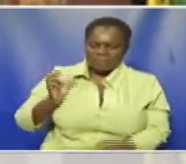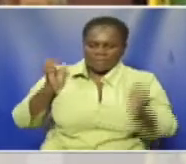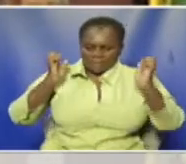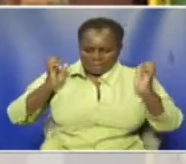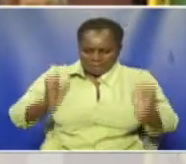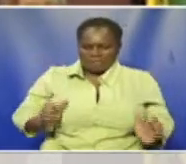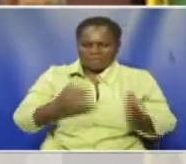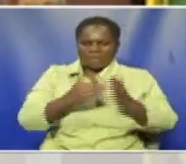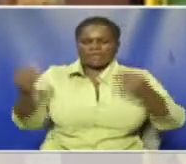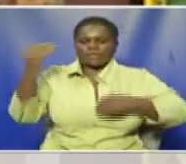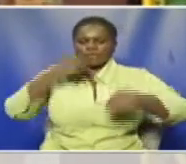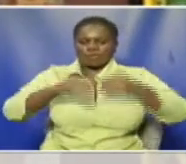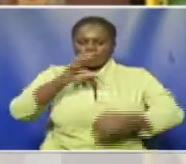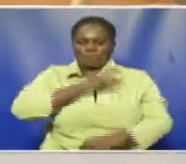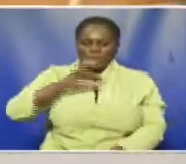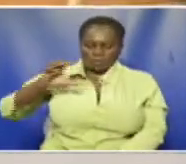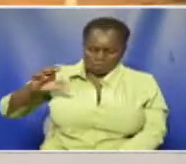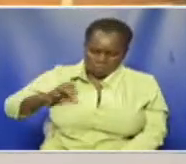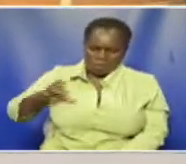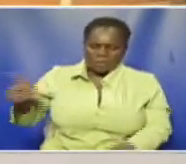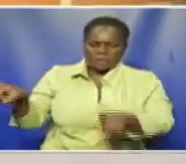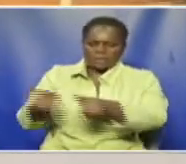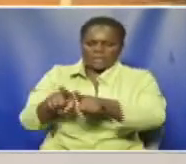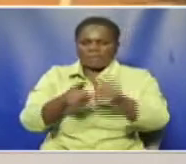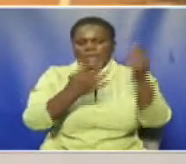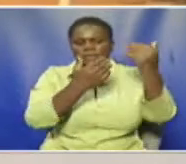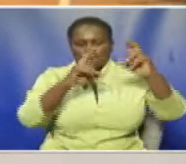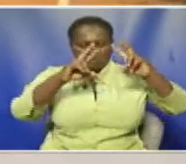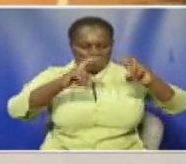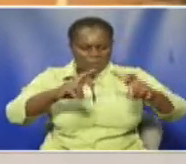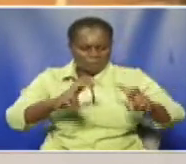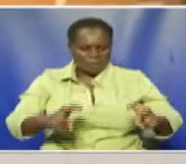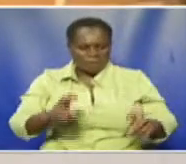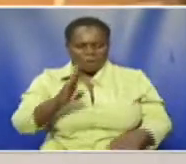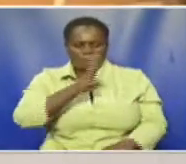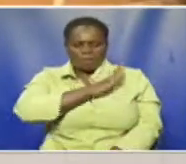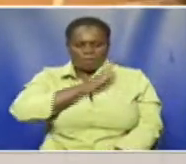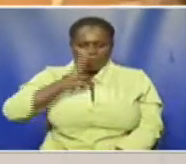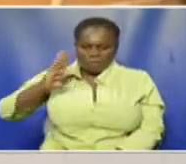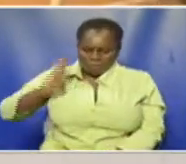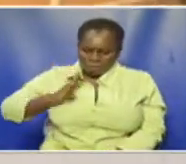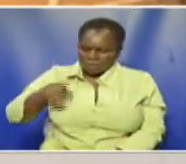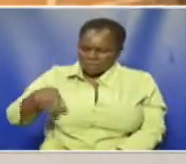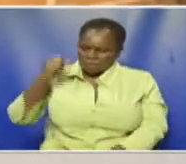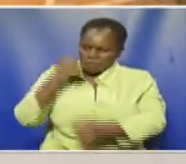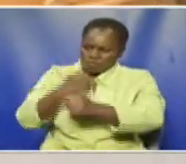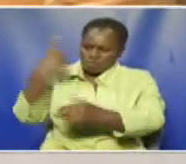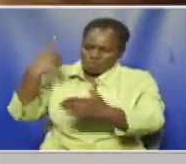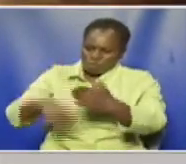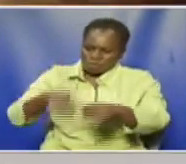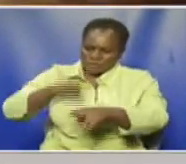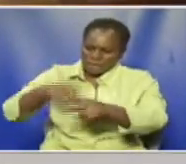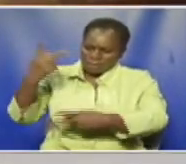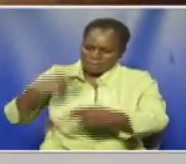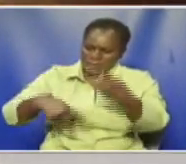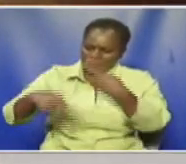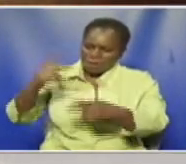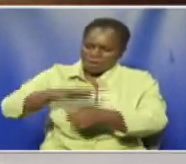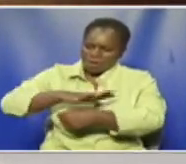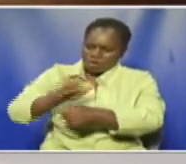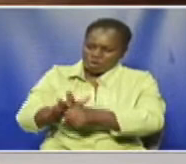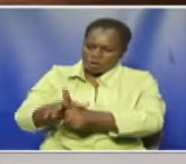and Anti-Corruption Commission, ESCC, was expected to investigate KEMSA board on the role played during the procurement of the